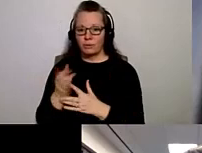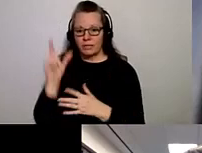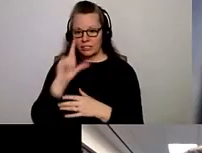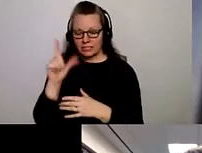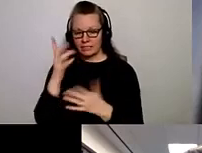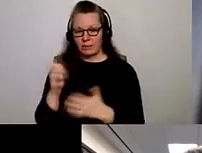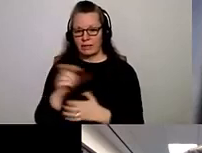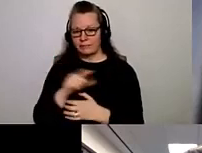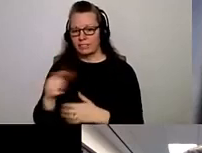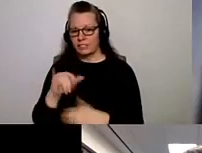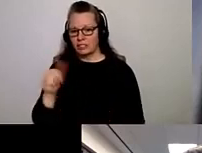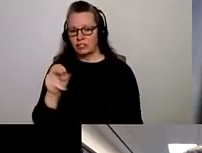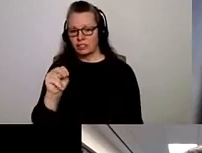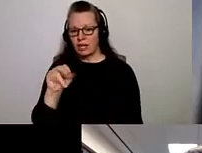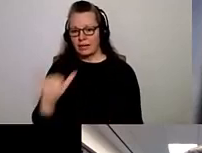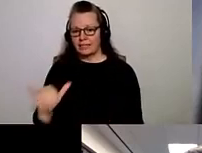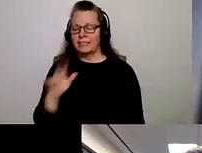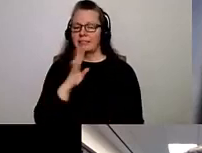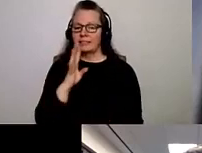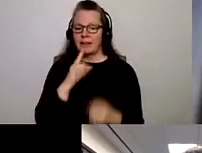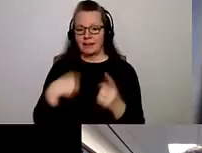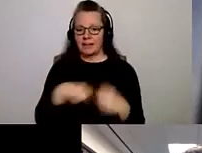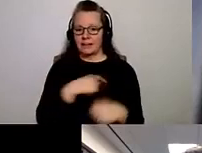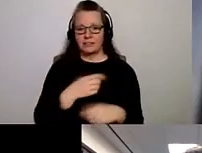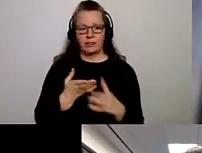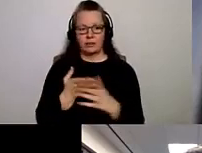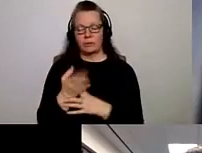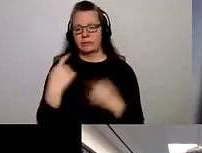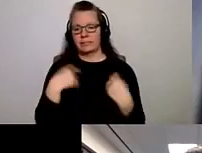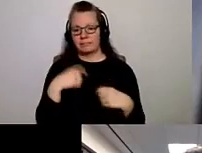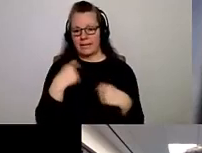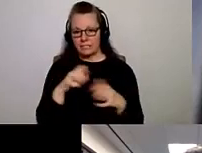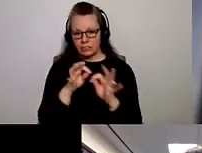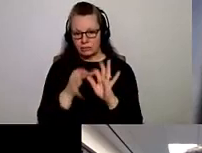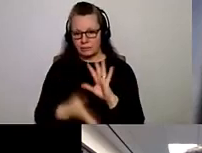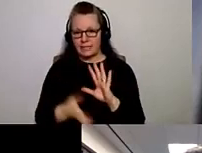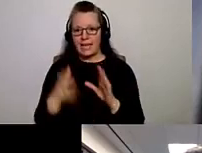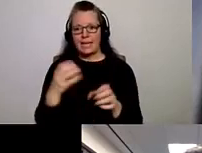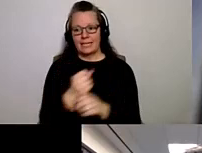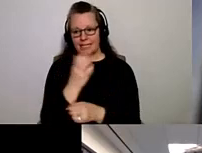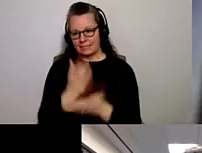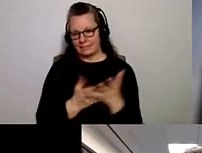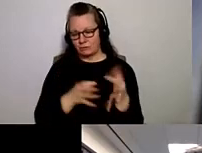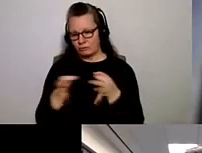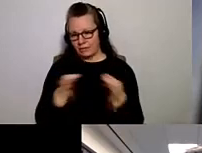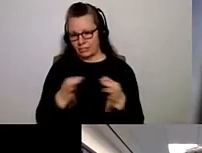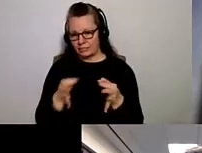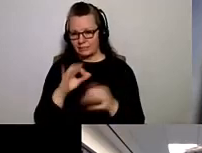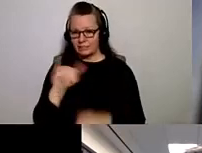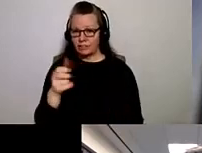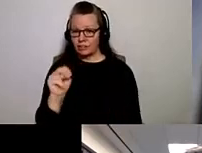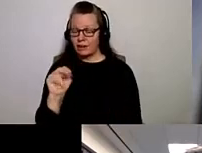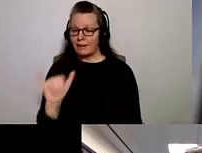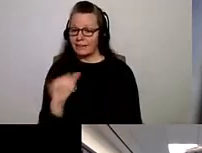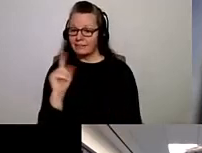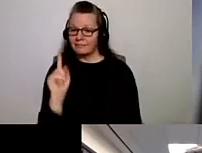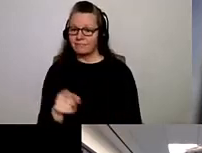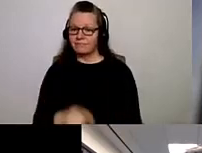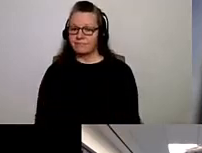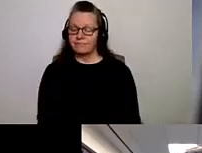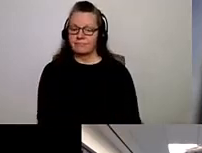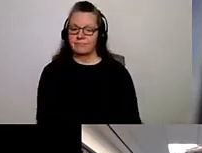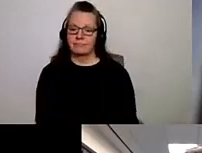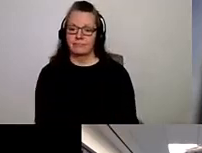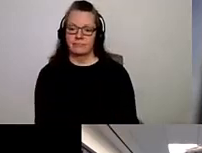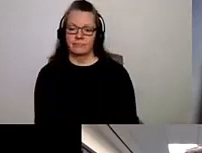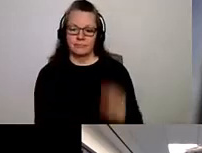to talk us through a little bit of our Spanish interpretation and get some of the directions. Johnny, after you. Sure. Thank